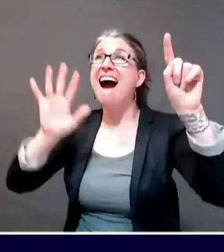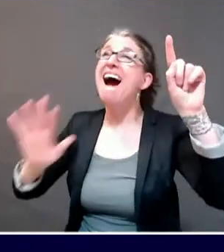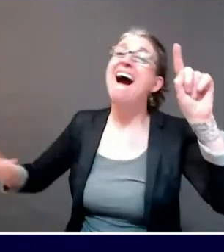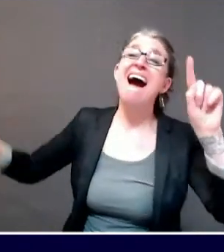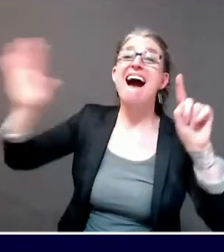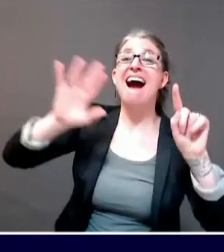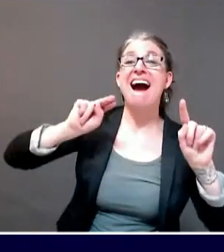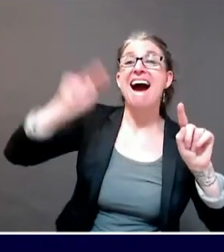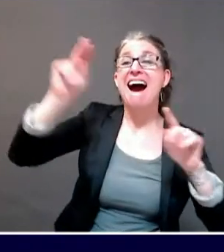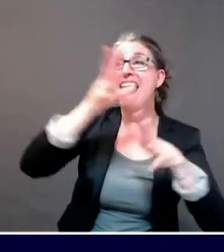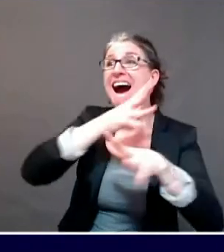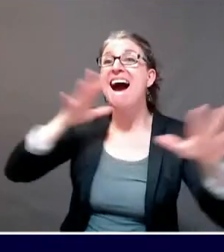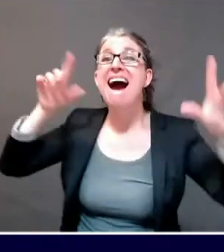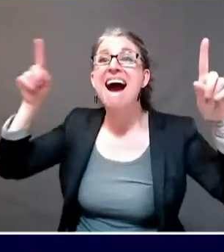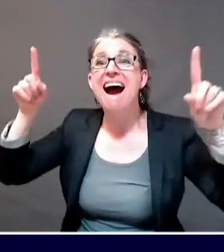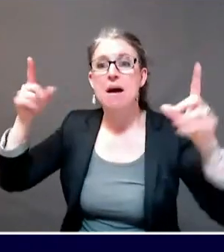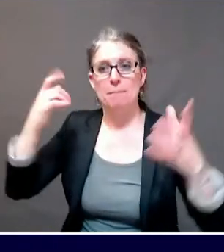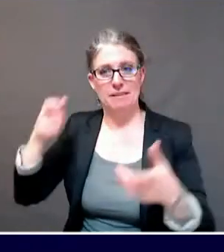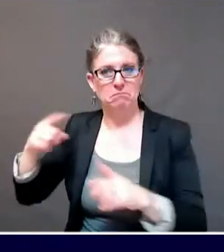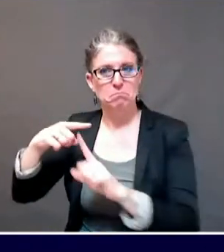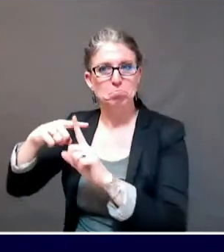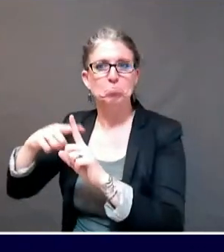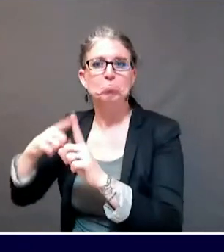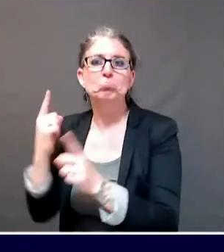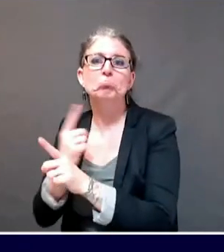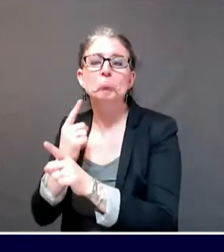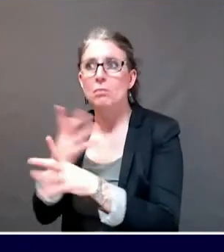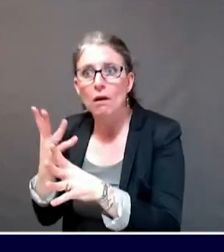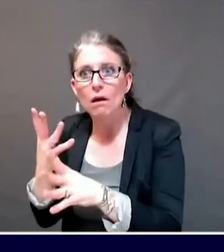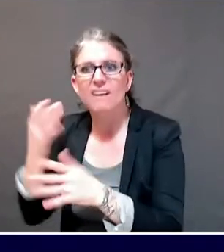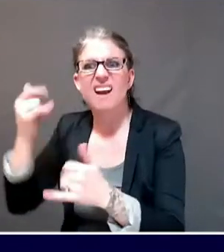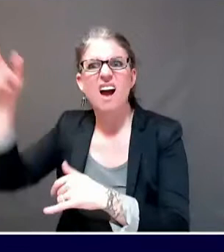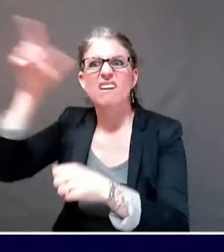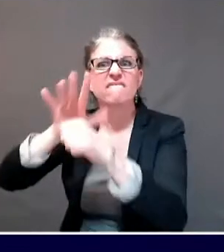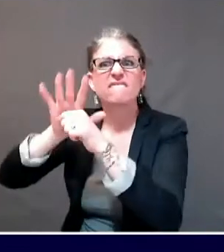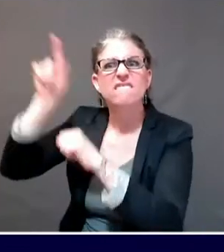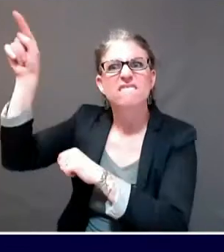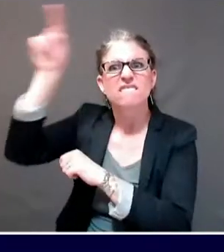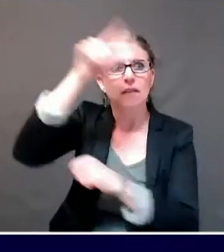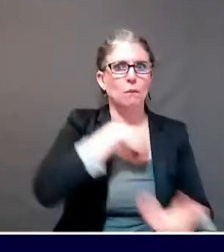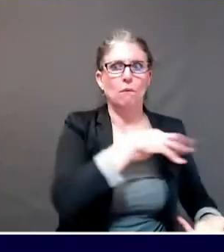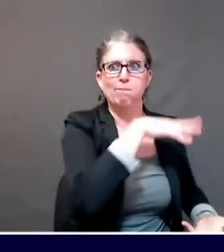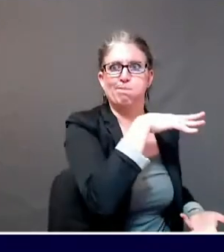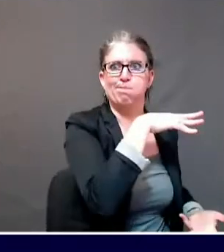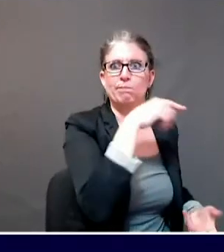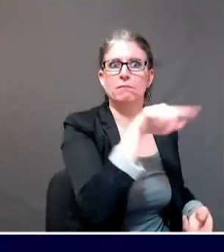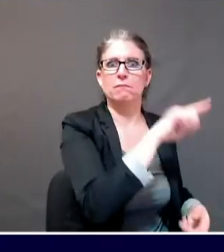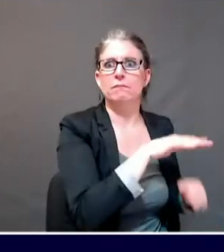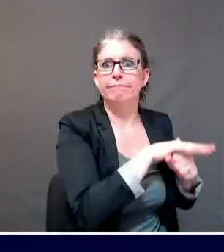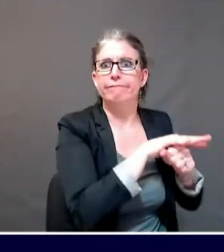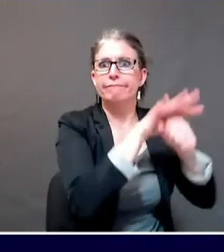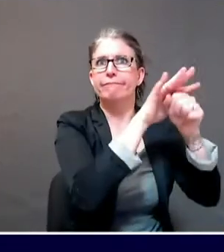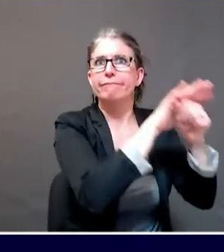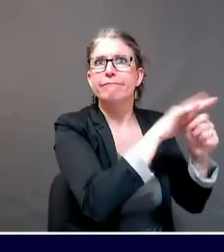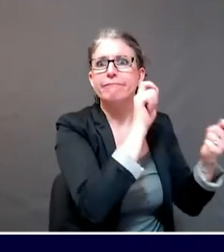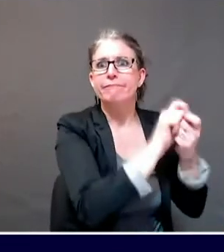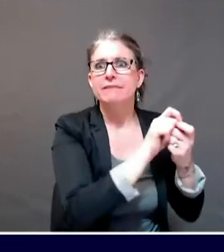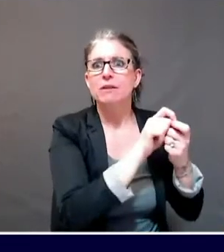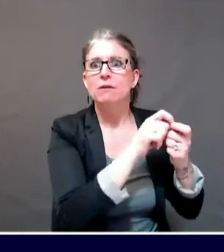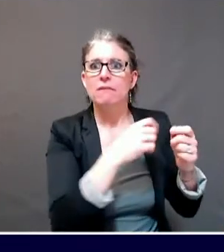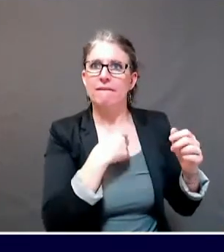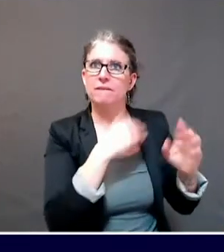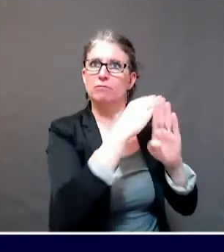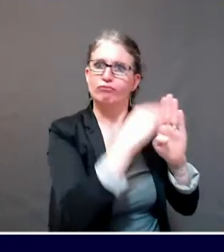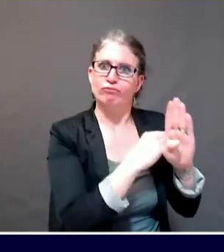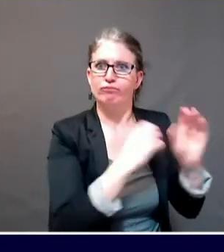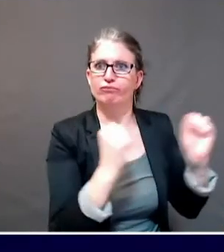great. They plowed through it and are using it, but it did mean that rural hospitals without ultra cold storage are getting more of